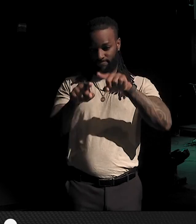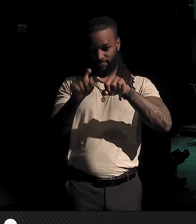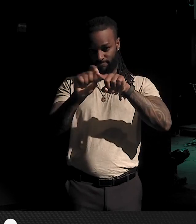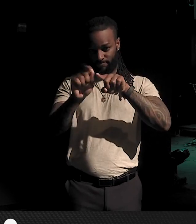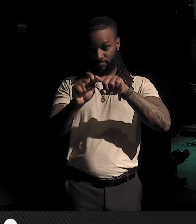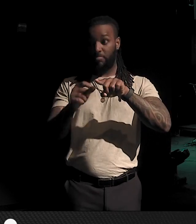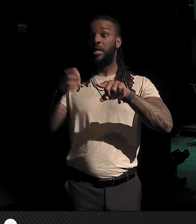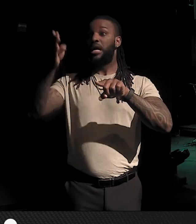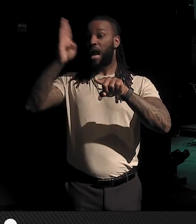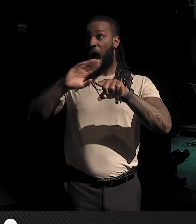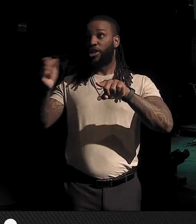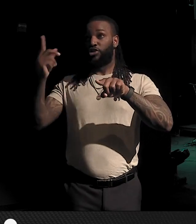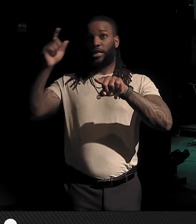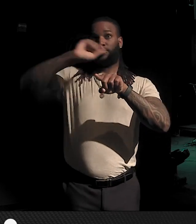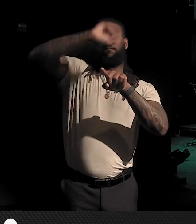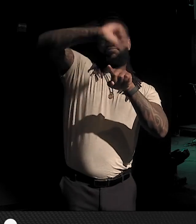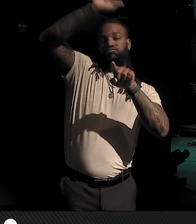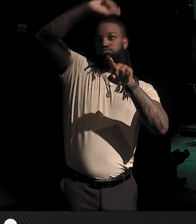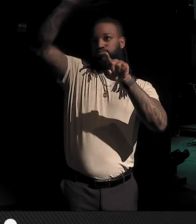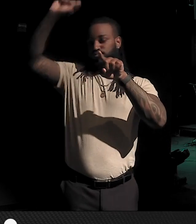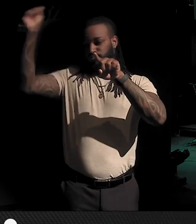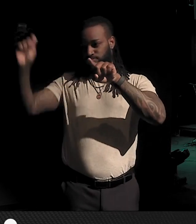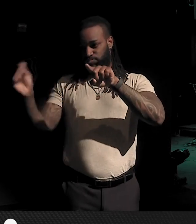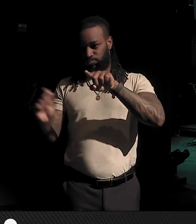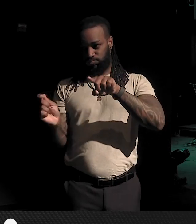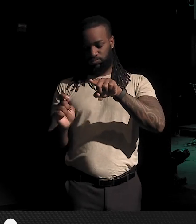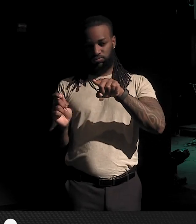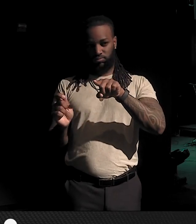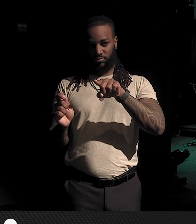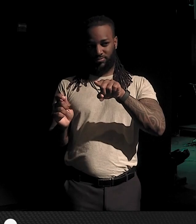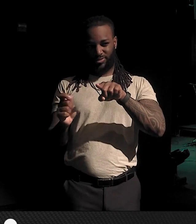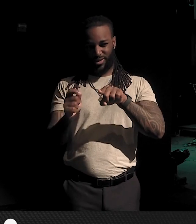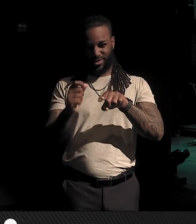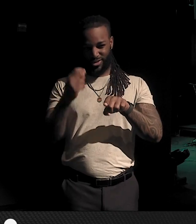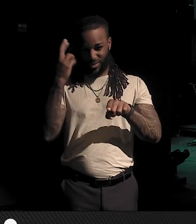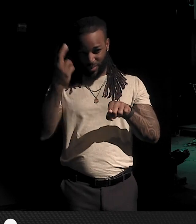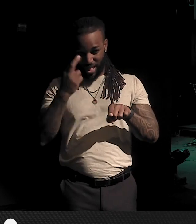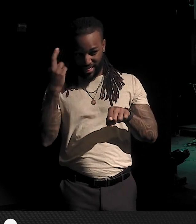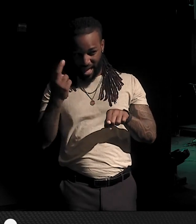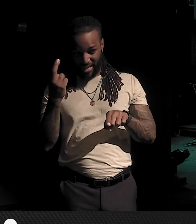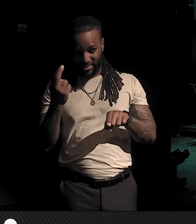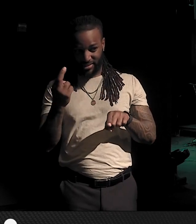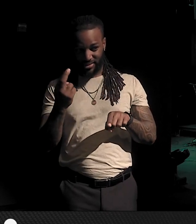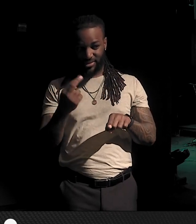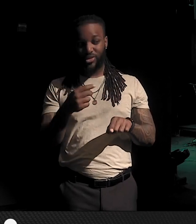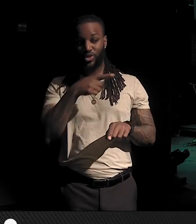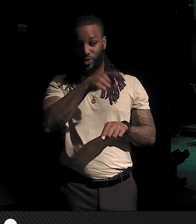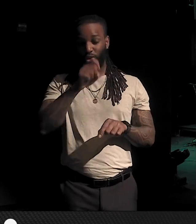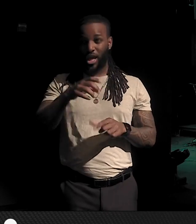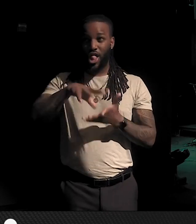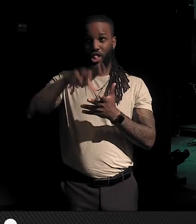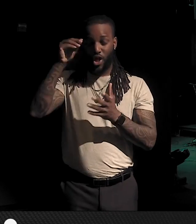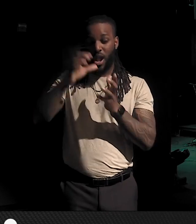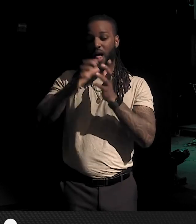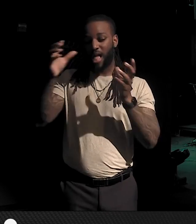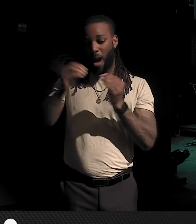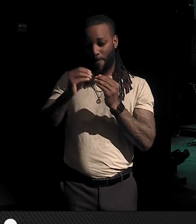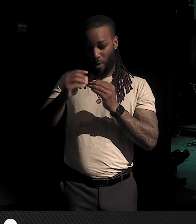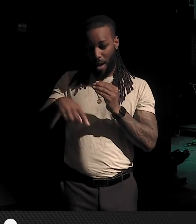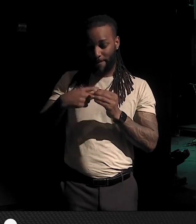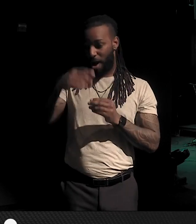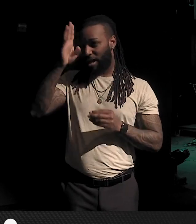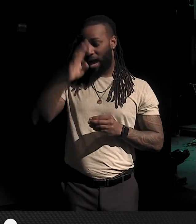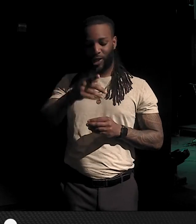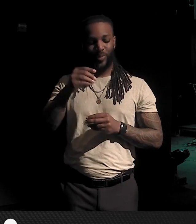do you understand? There's no more God for you to have, but there's a lot more of God for you to know. You're going to spend the rest